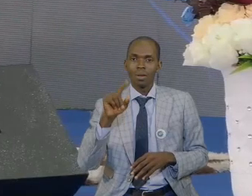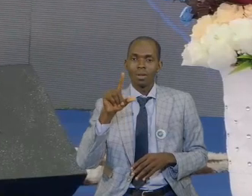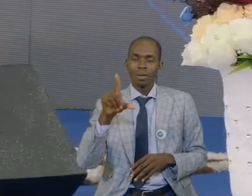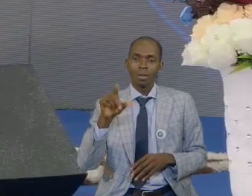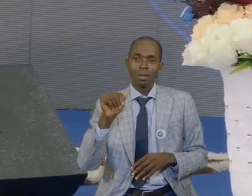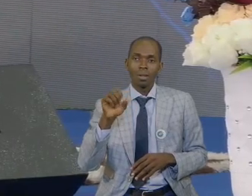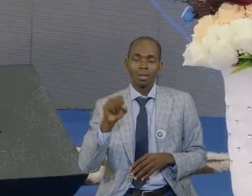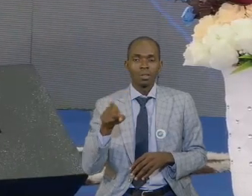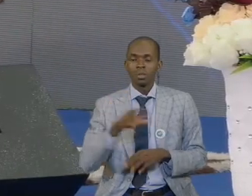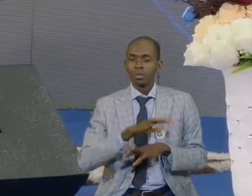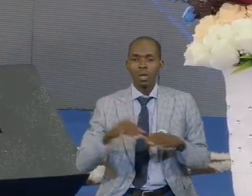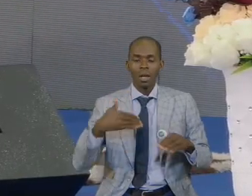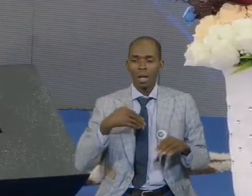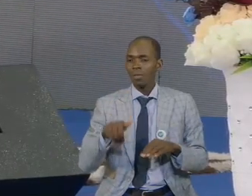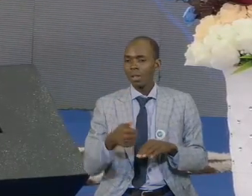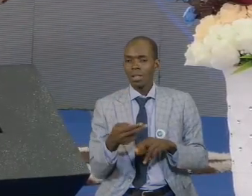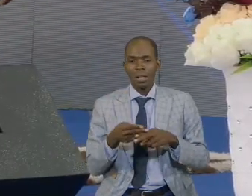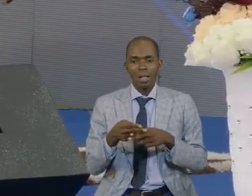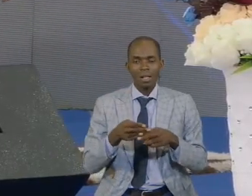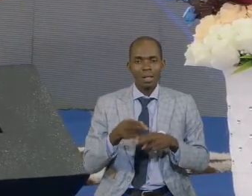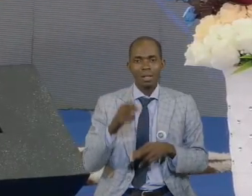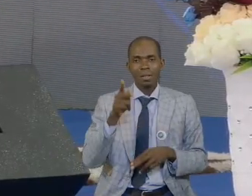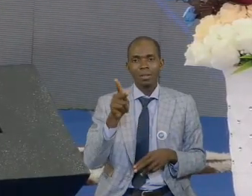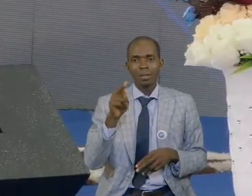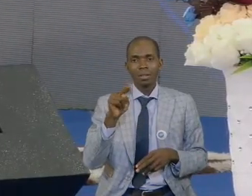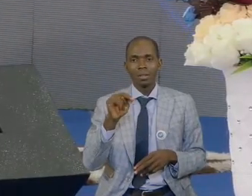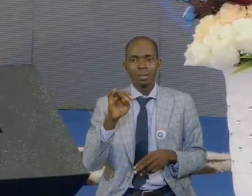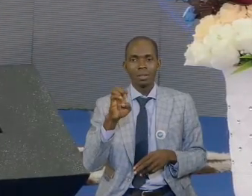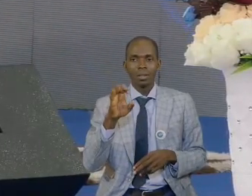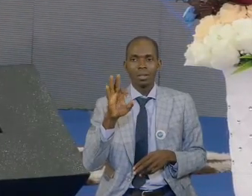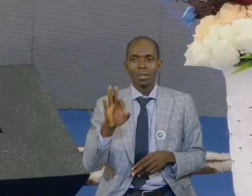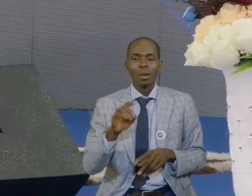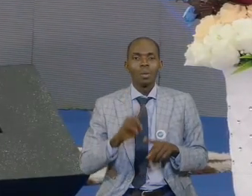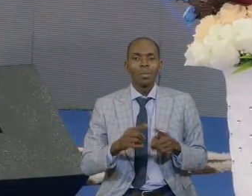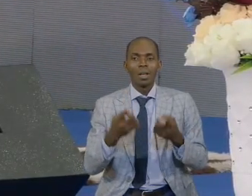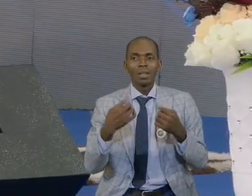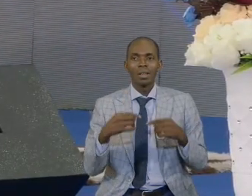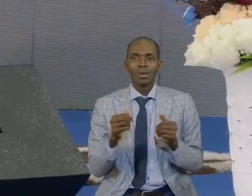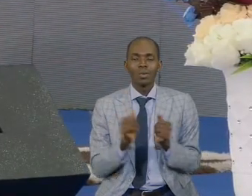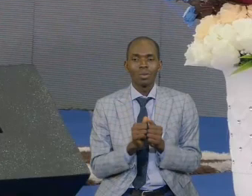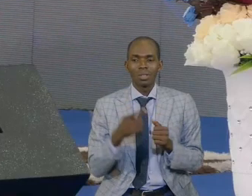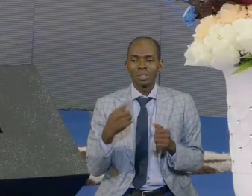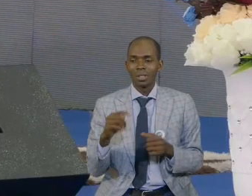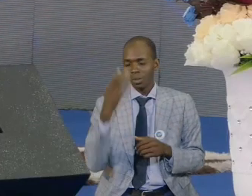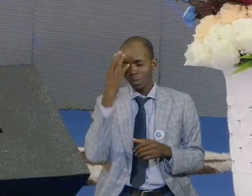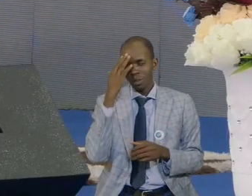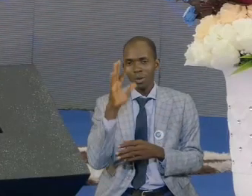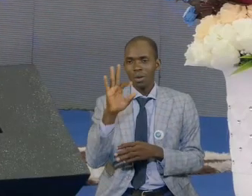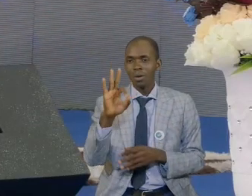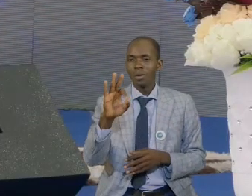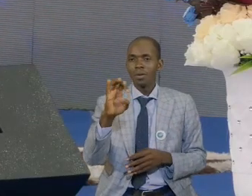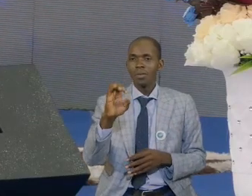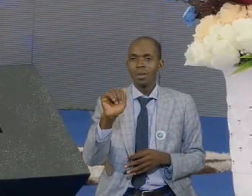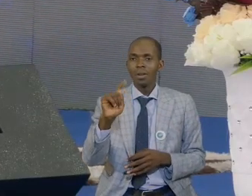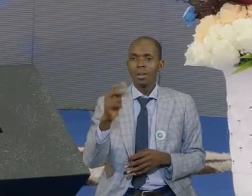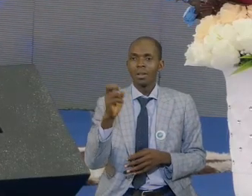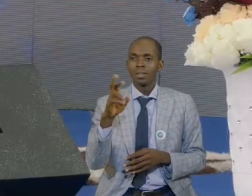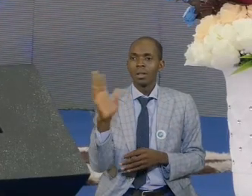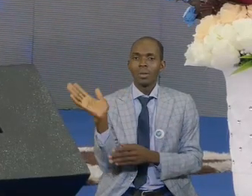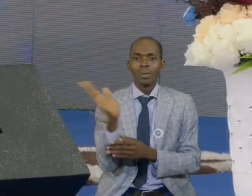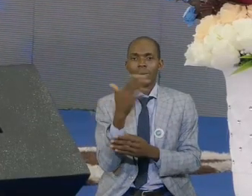knife. They come with a feather in their hand. The